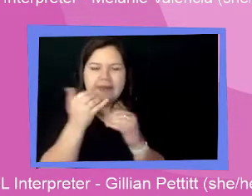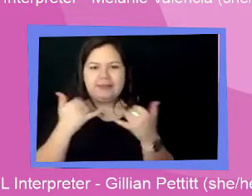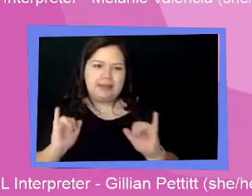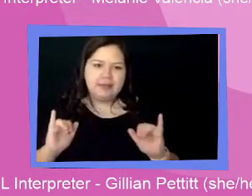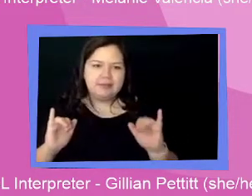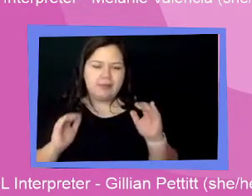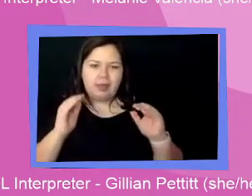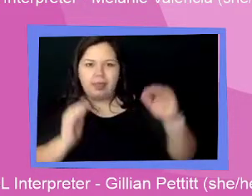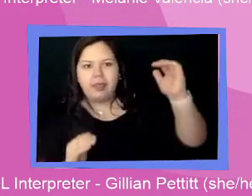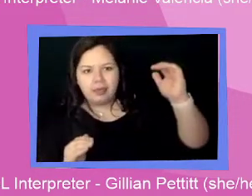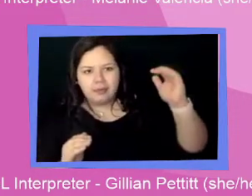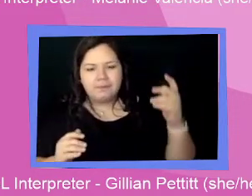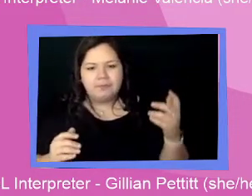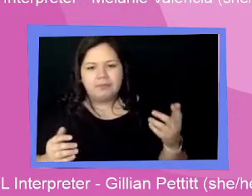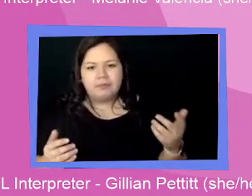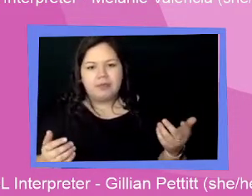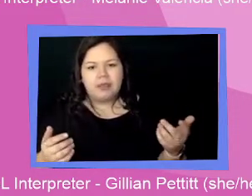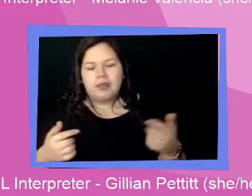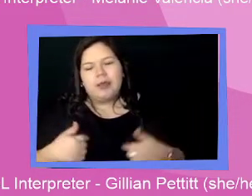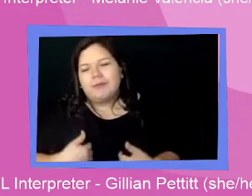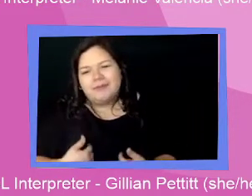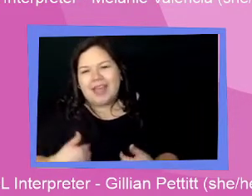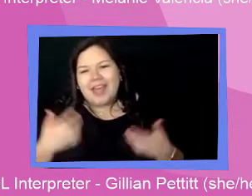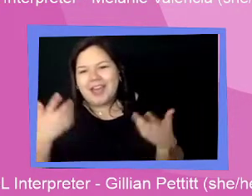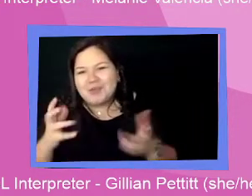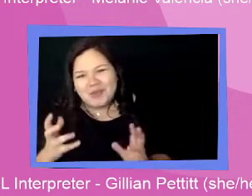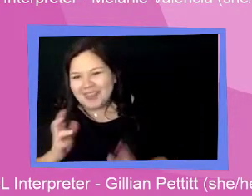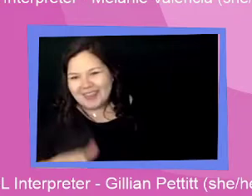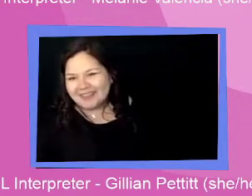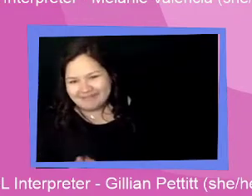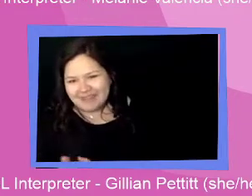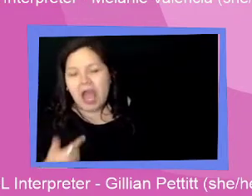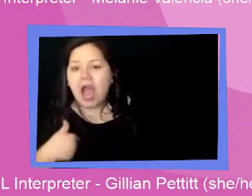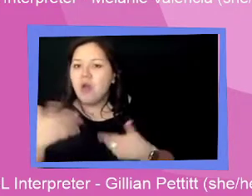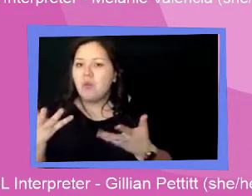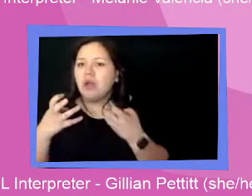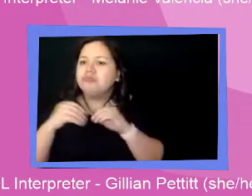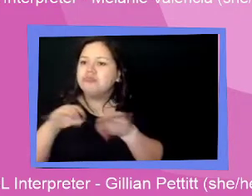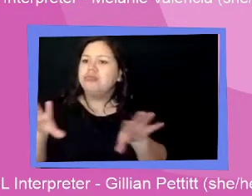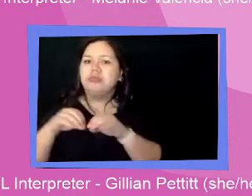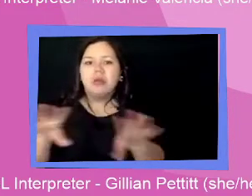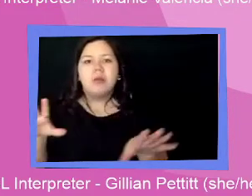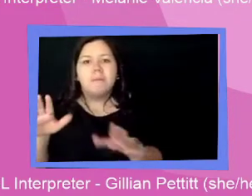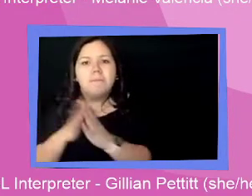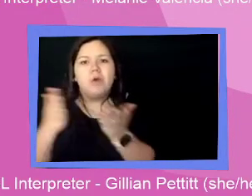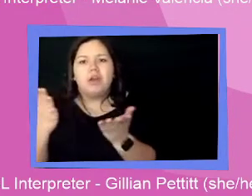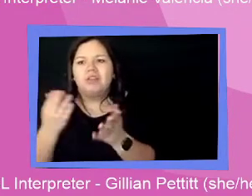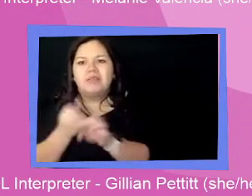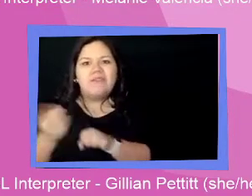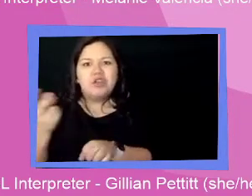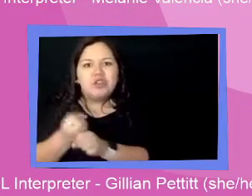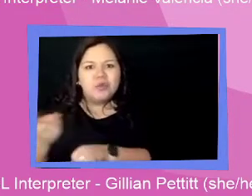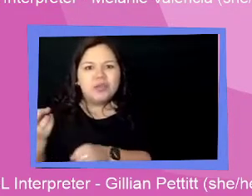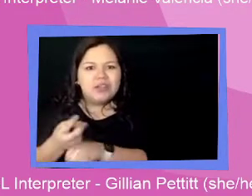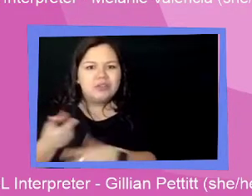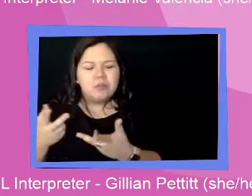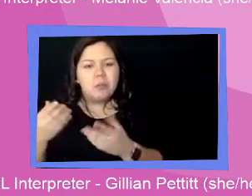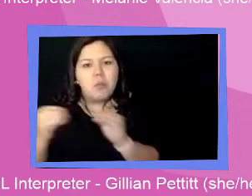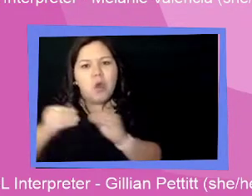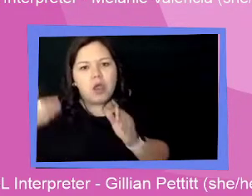I don't want to play that game. Honestly, I don't want to play that game. I want to release a book every other year. I don't want to be the